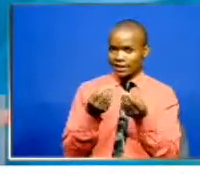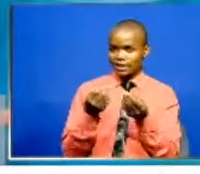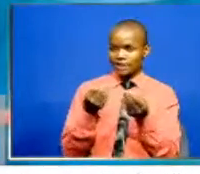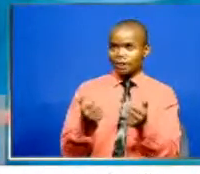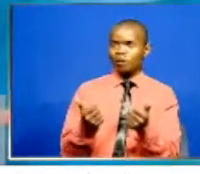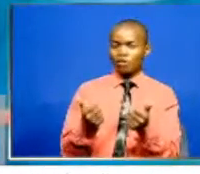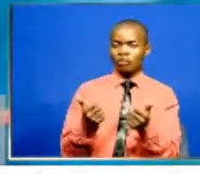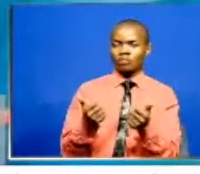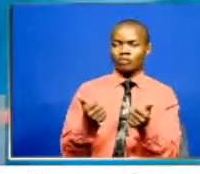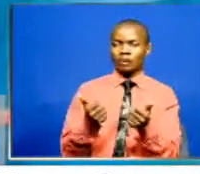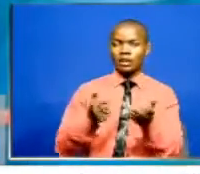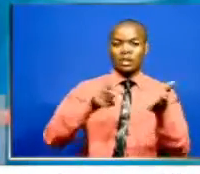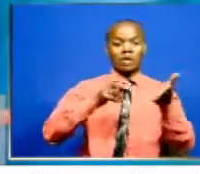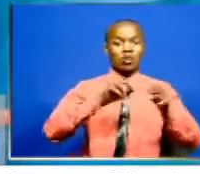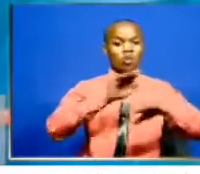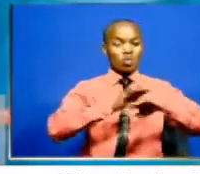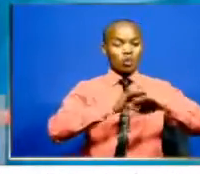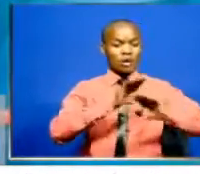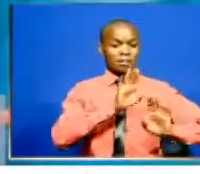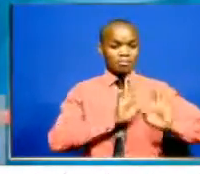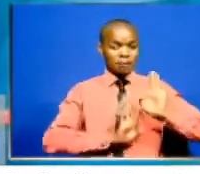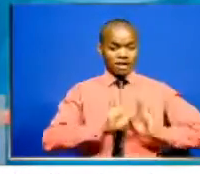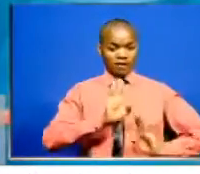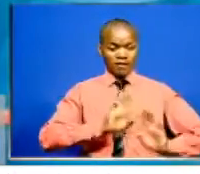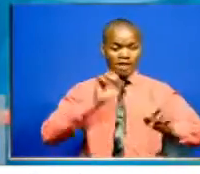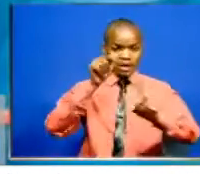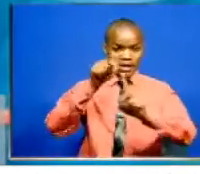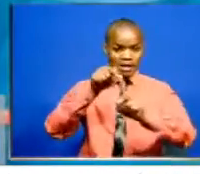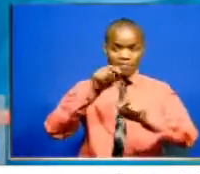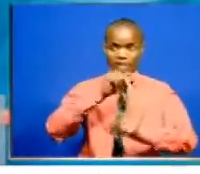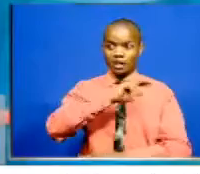good behavior toward nature